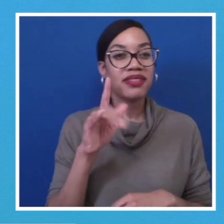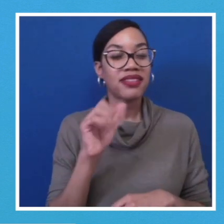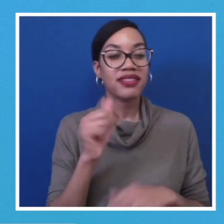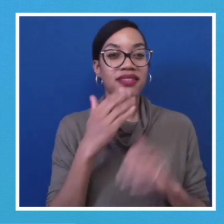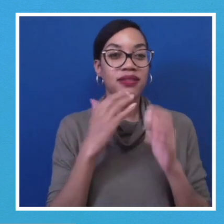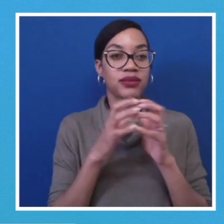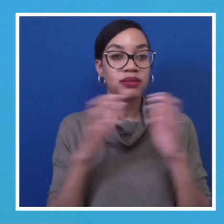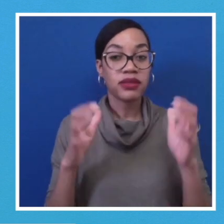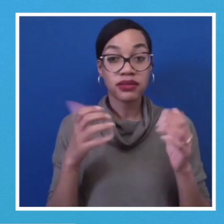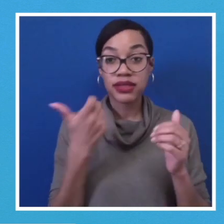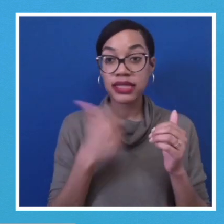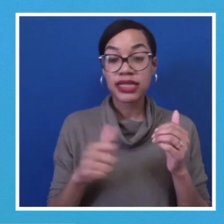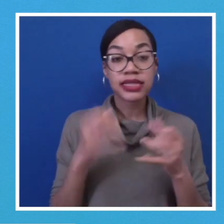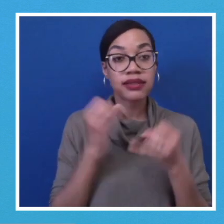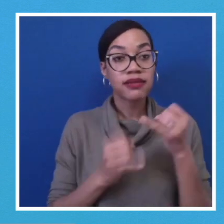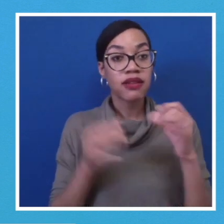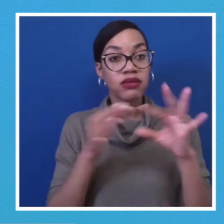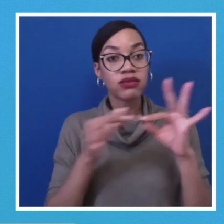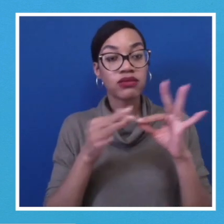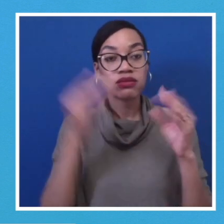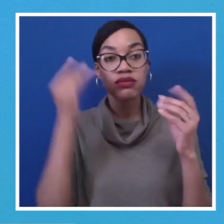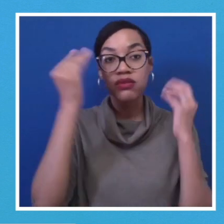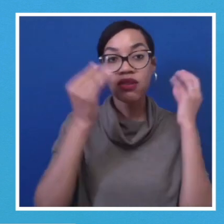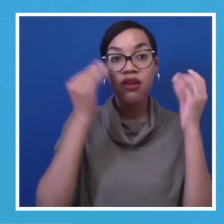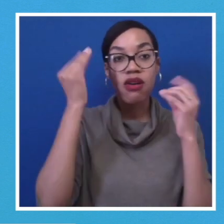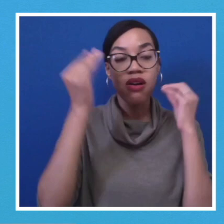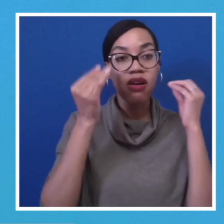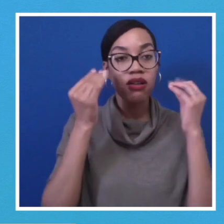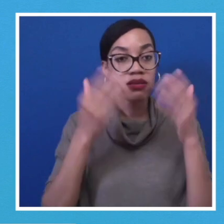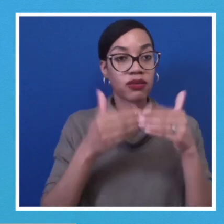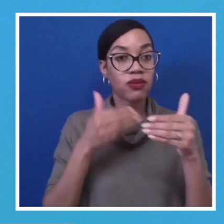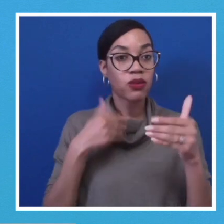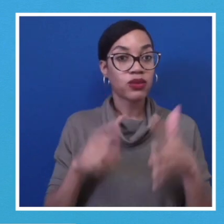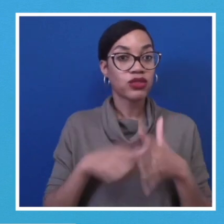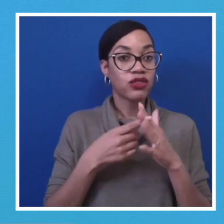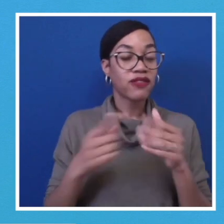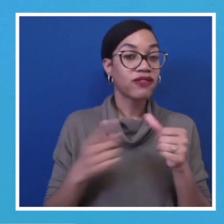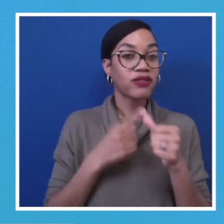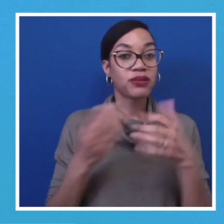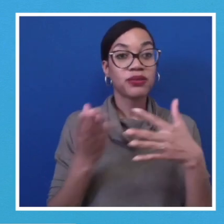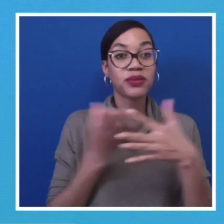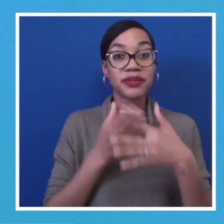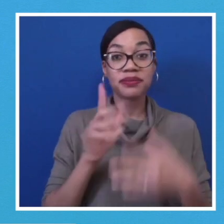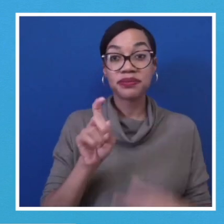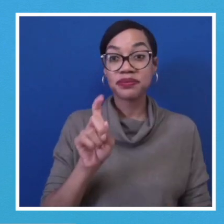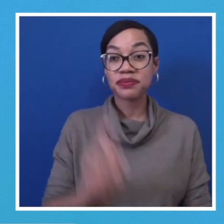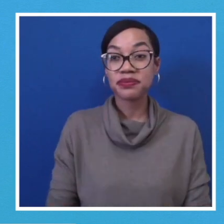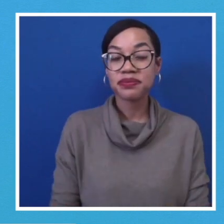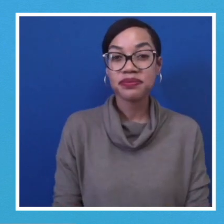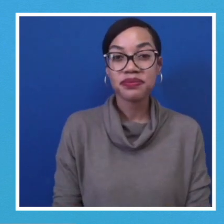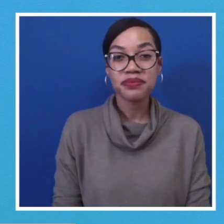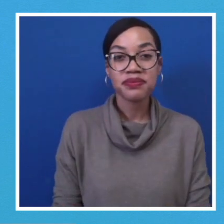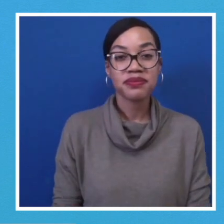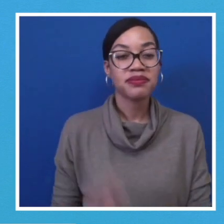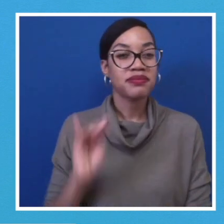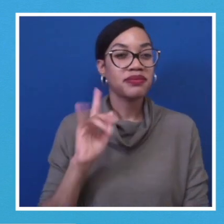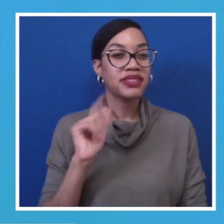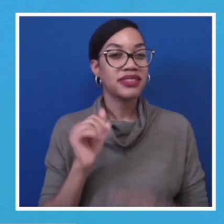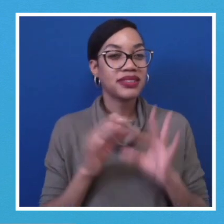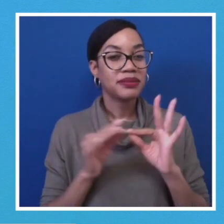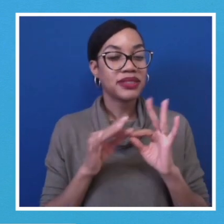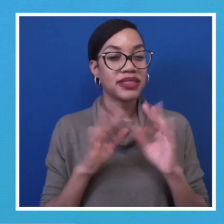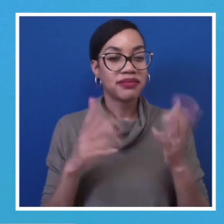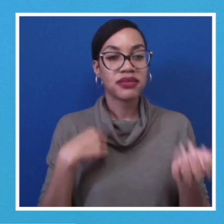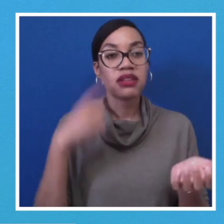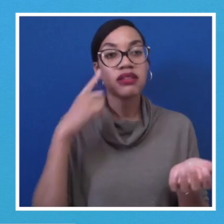thoughts, considerations, words before we go to our first break? I think really for us to truly